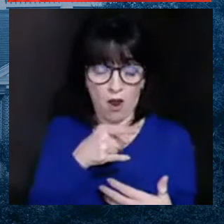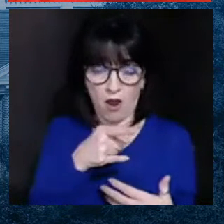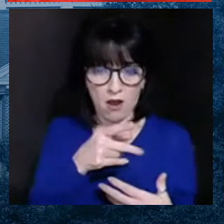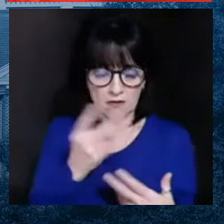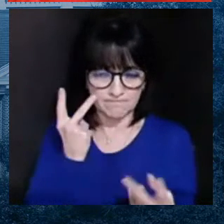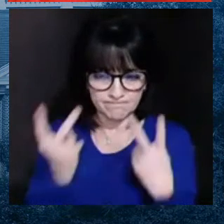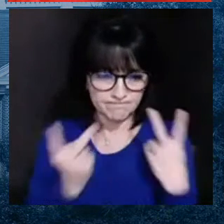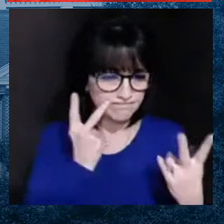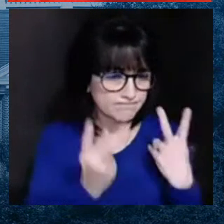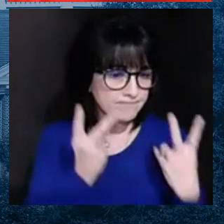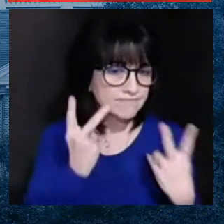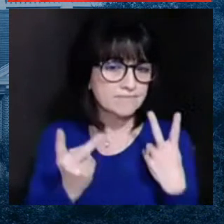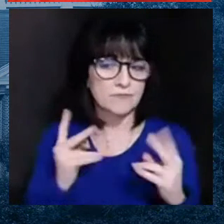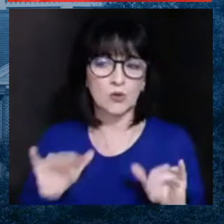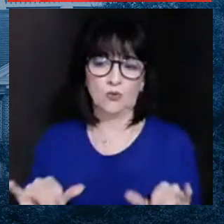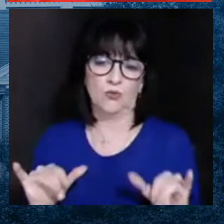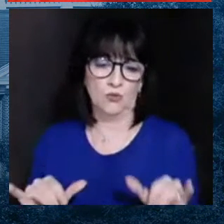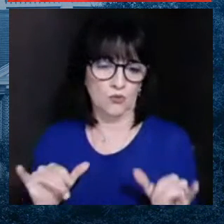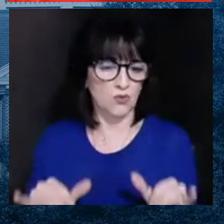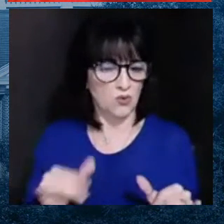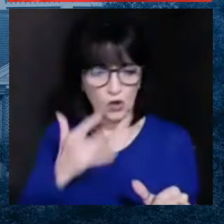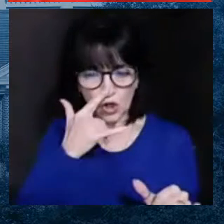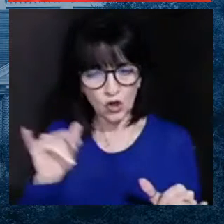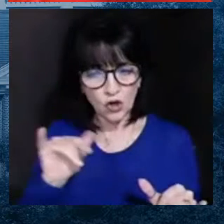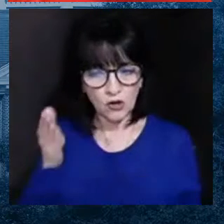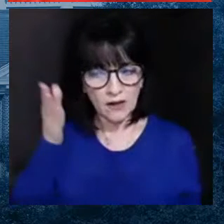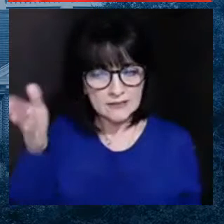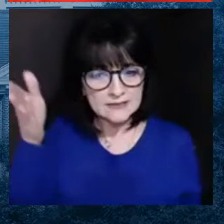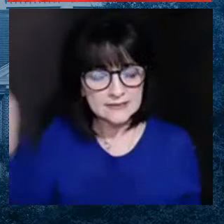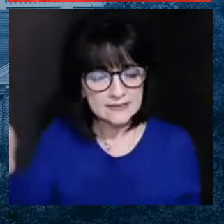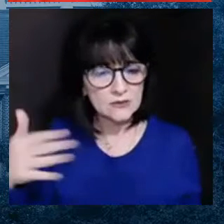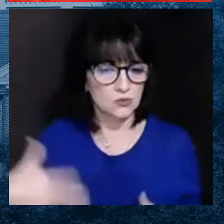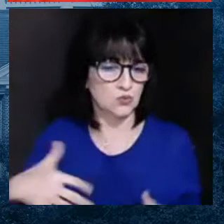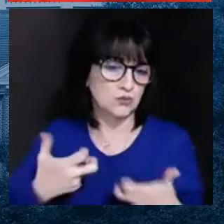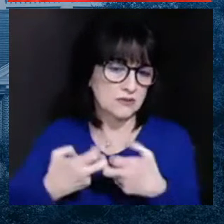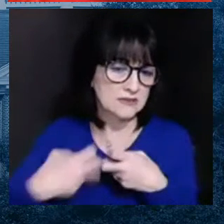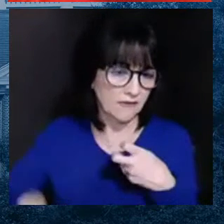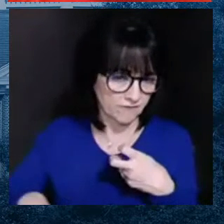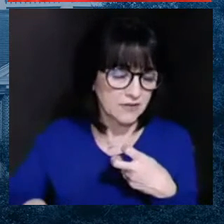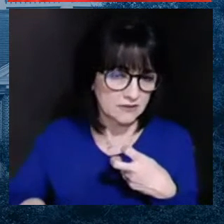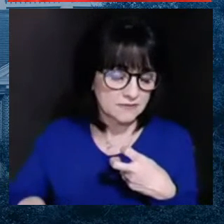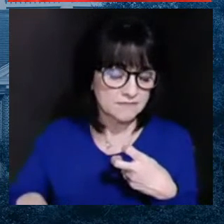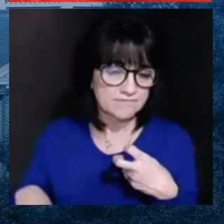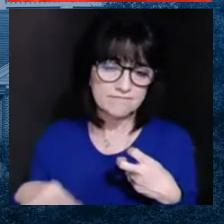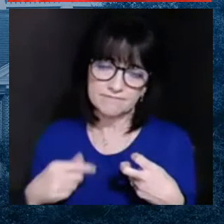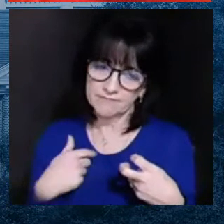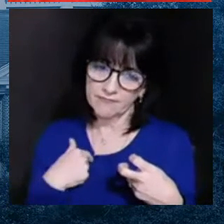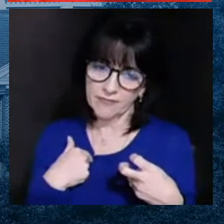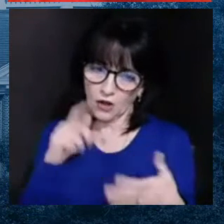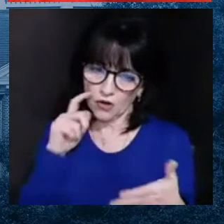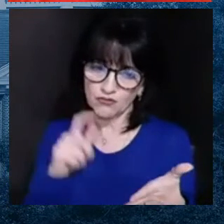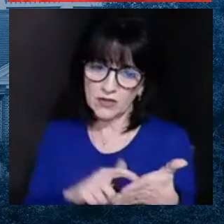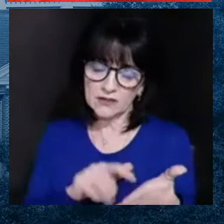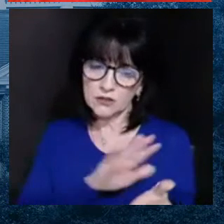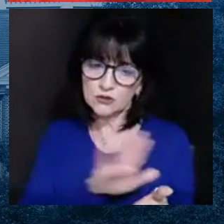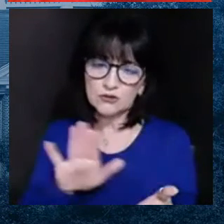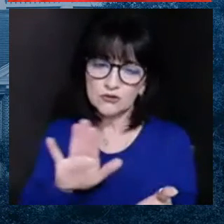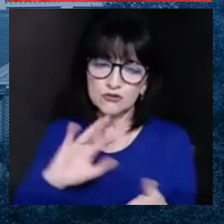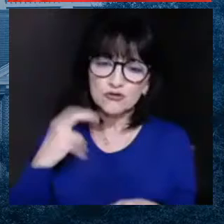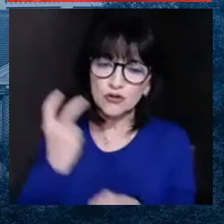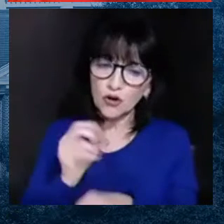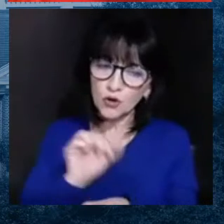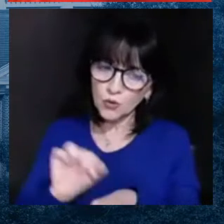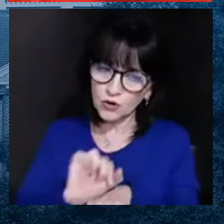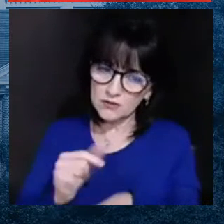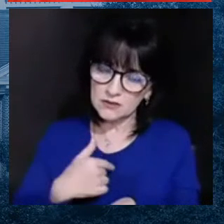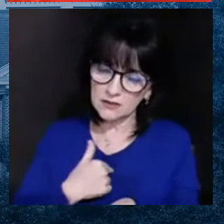dedication that you give to our state. I recognize the work that you do, and I appreciate